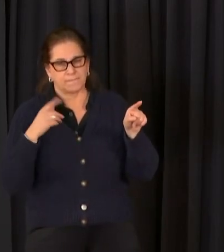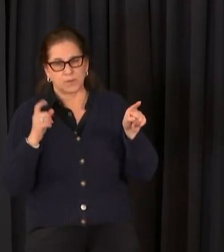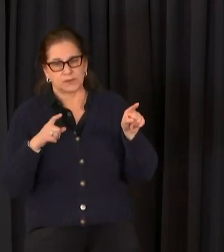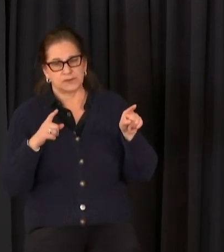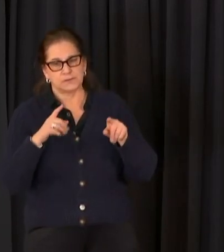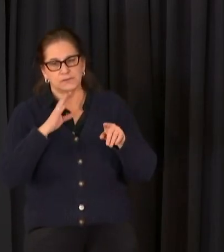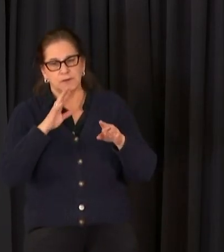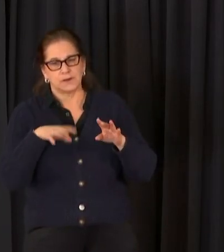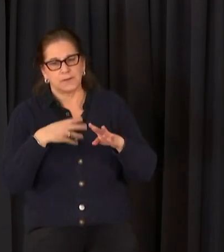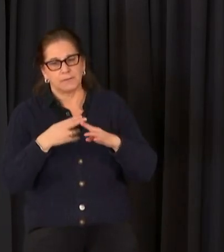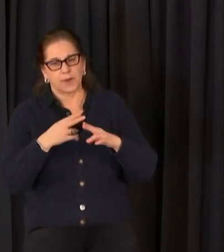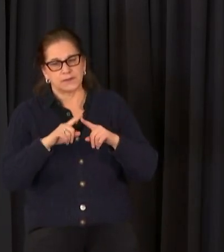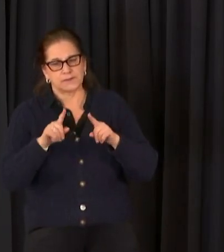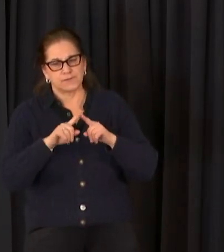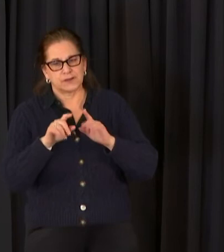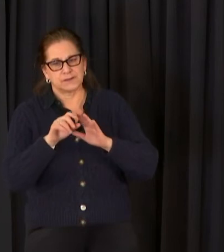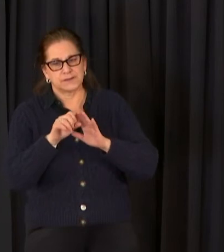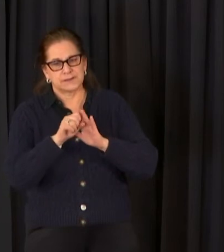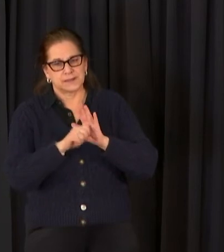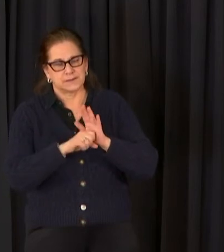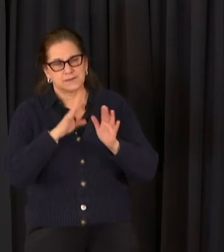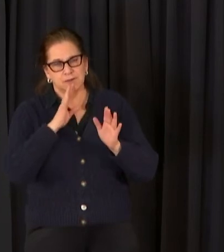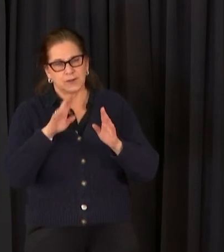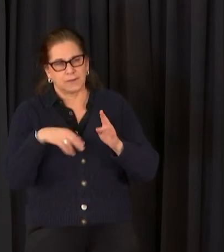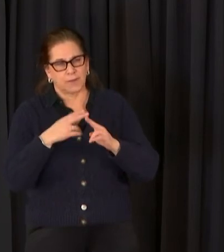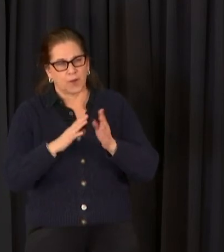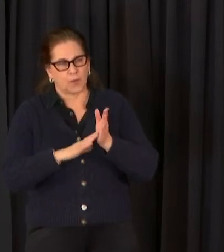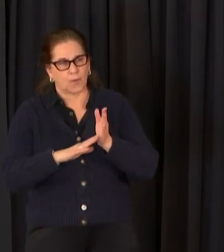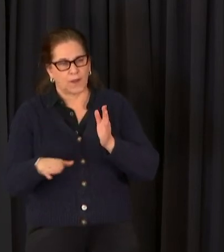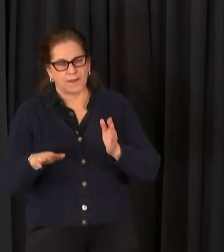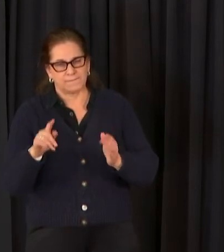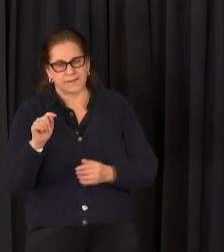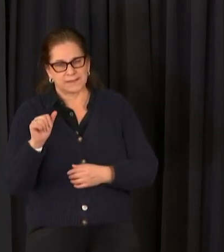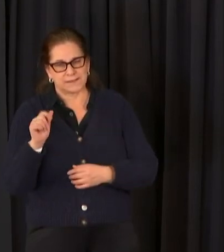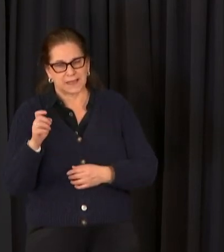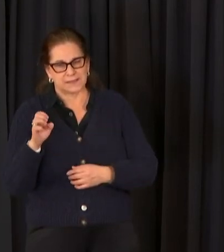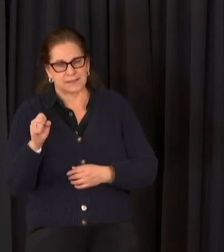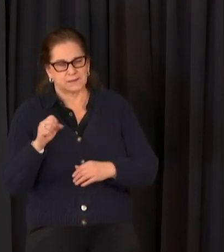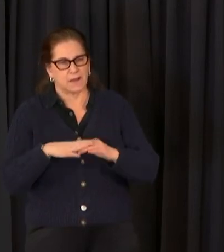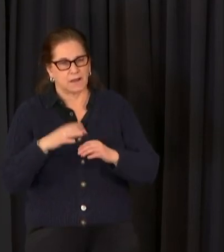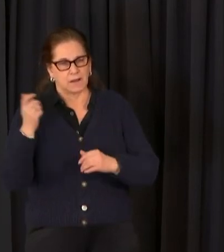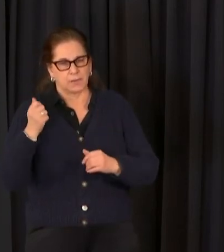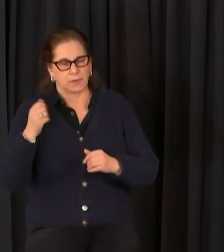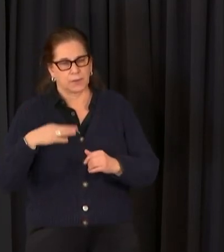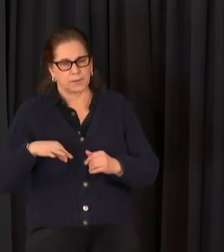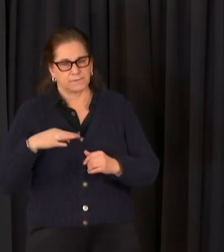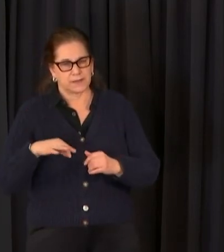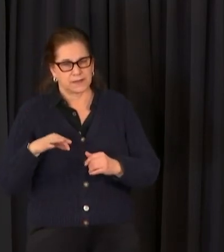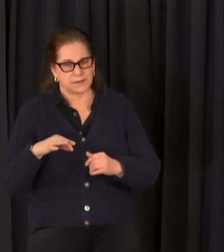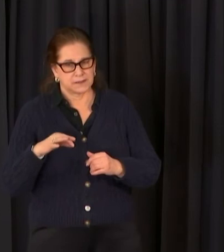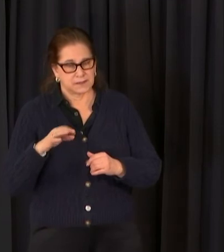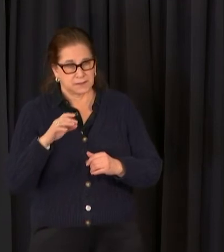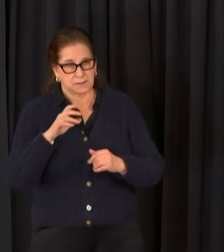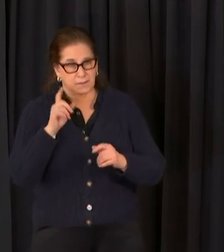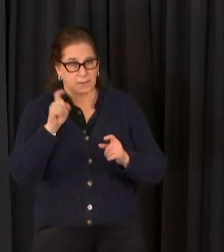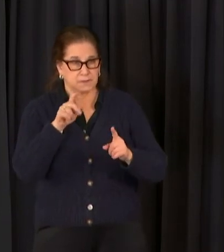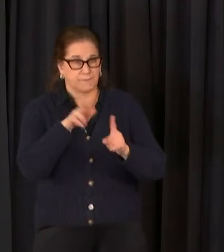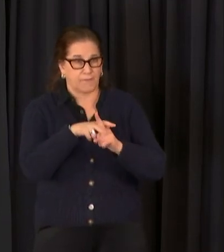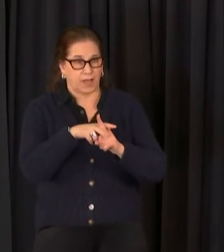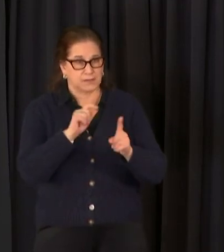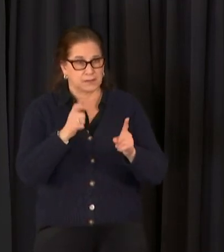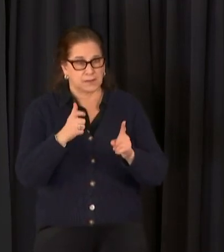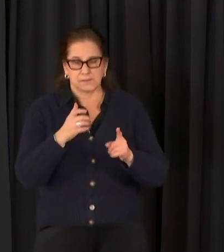waive taxes on unemployment benefits. I'm wondering if either of you would be supportive of that. I think DC taxes its unemployment